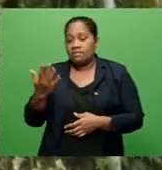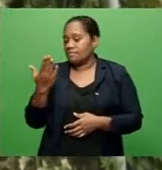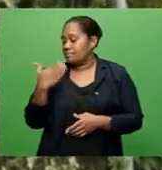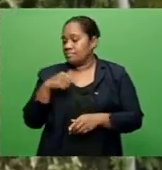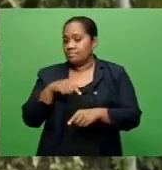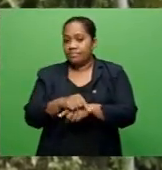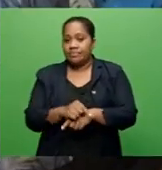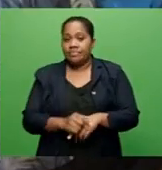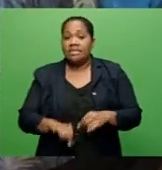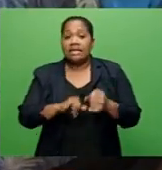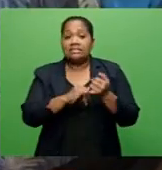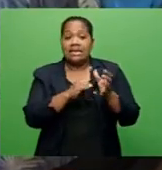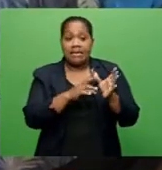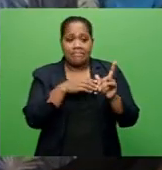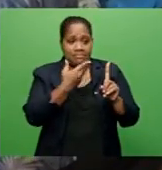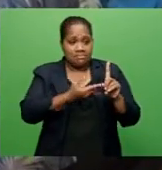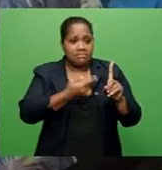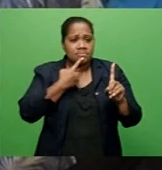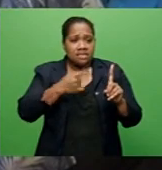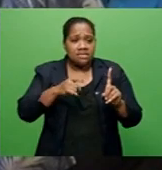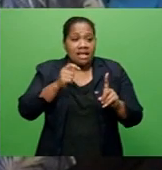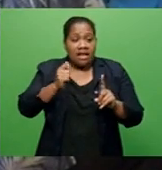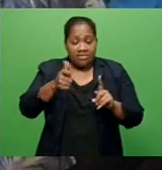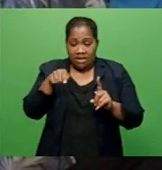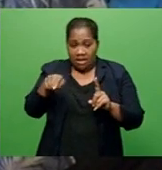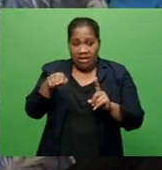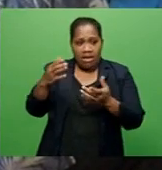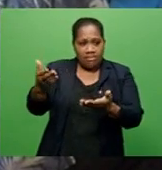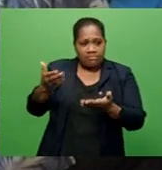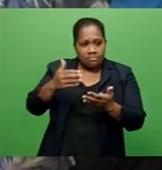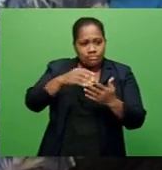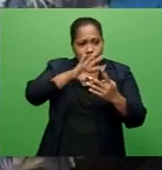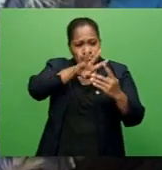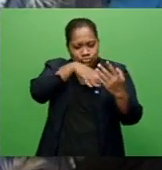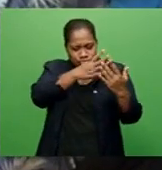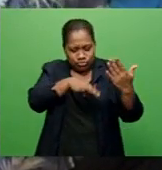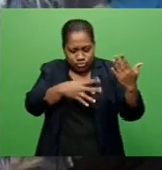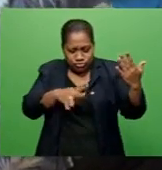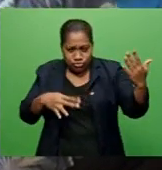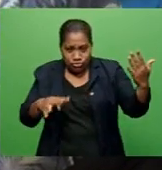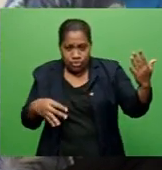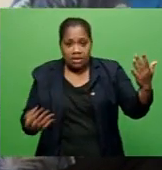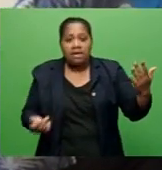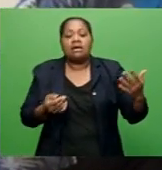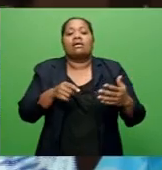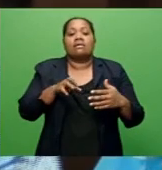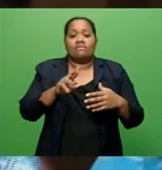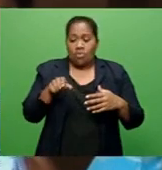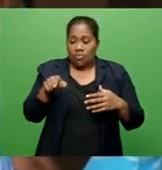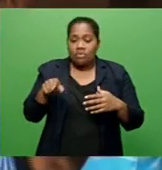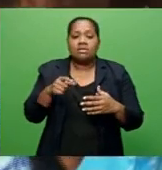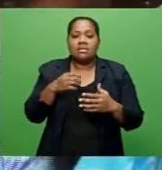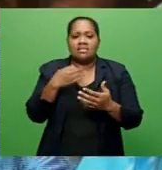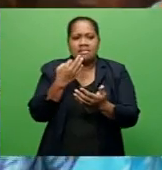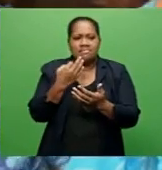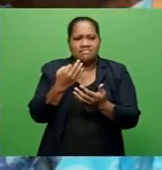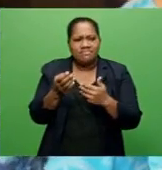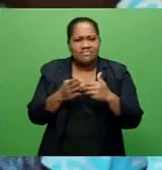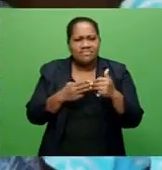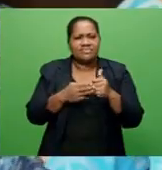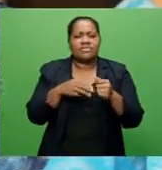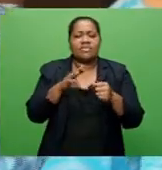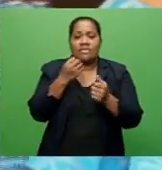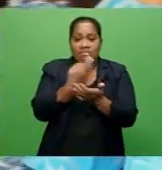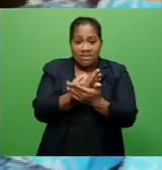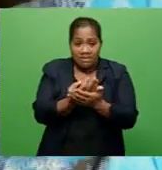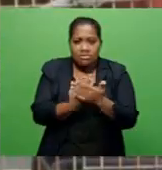Saneem says after perusing the responses and scrutinizing the legal provisions related to the disclosures and maintenance of finances, he's referred the